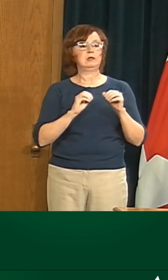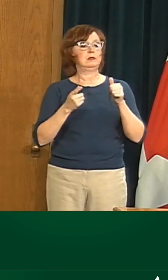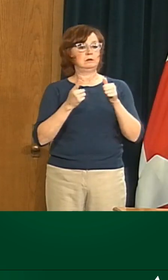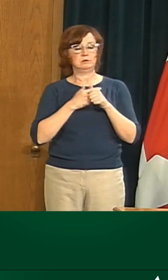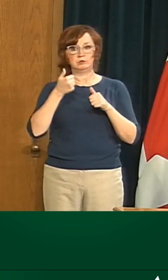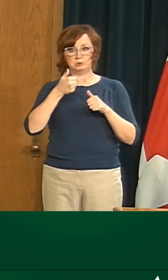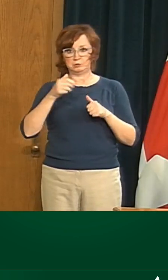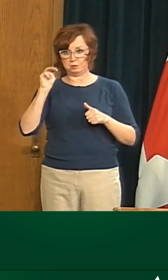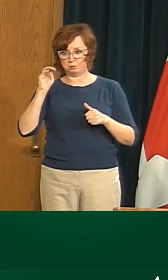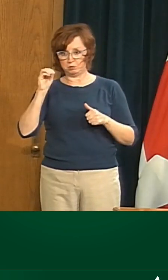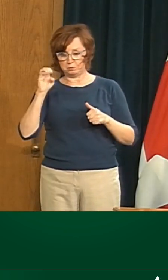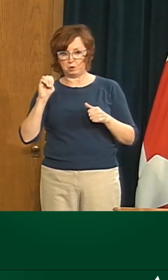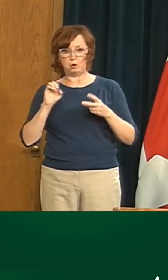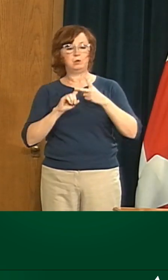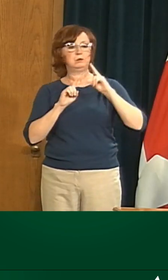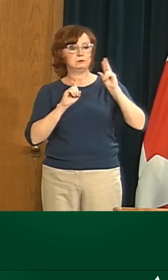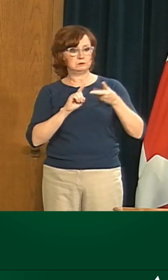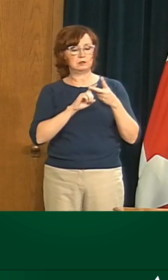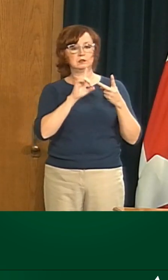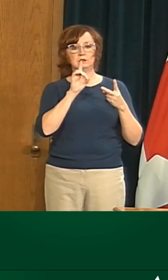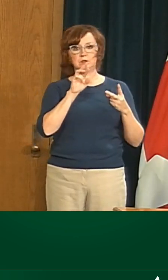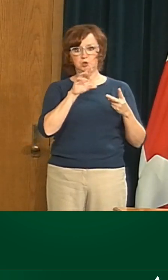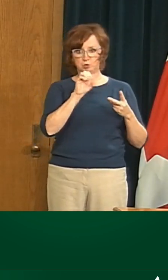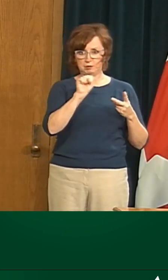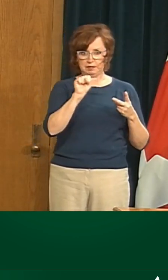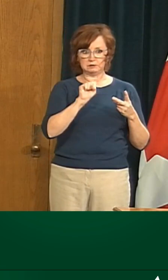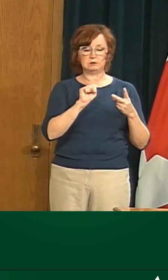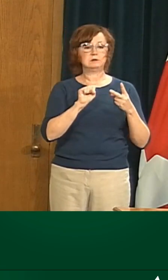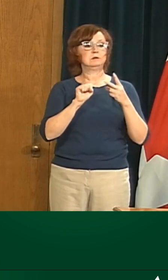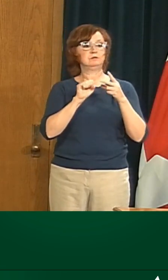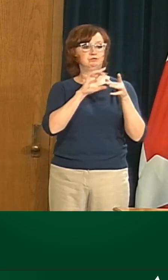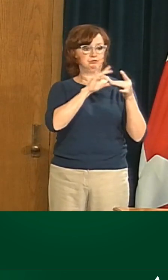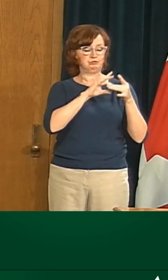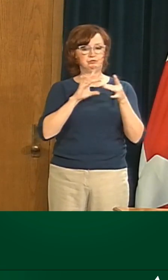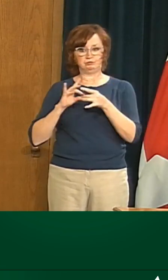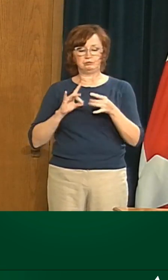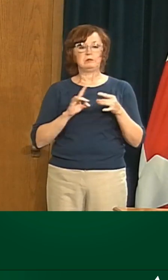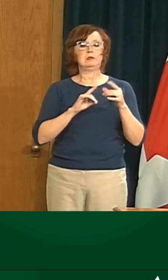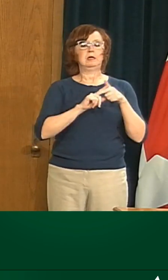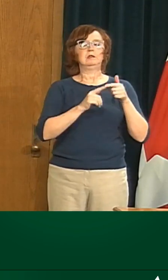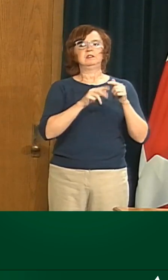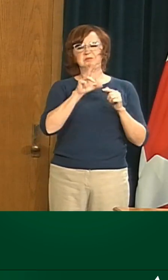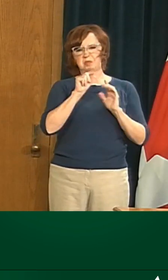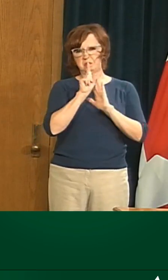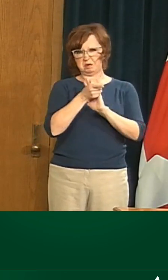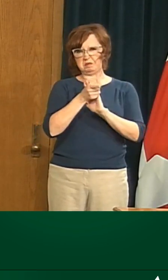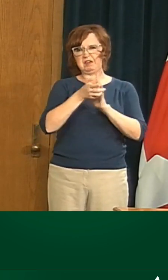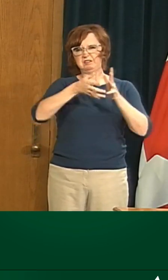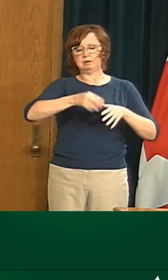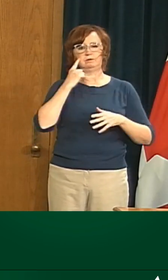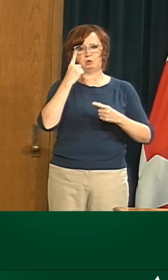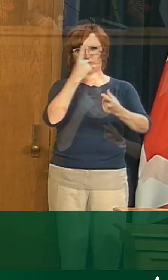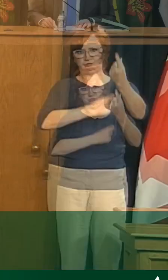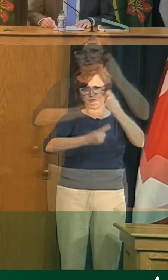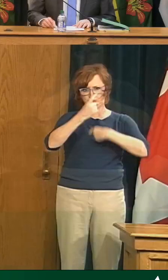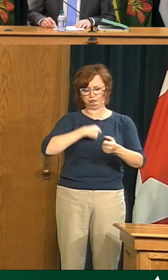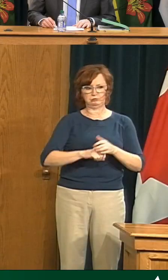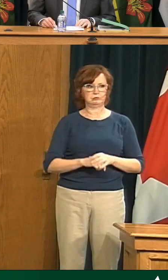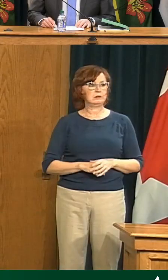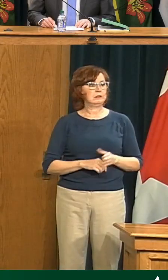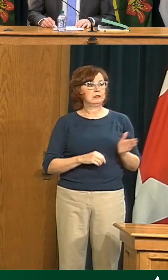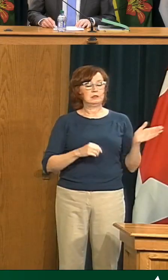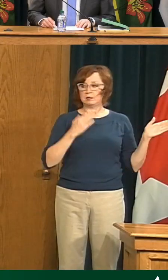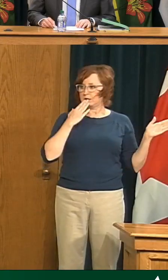remarks by Dr. Shahab, and then we'll have about half an hour for questions. Premier Moe. Well, thank you very much, and good morning,